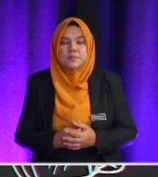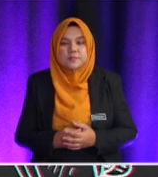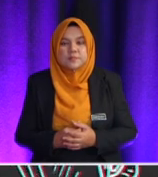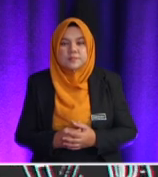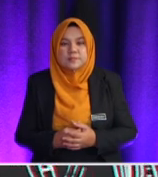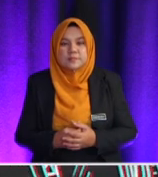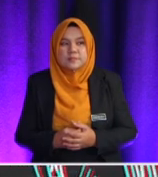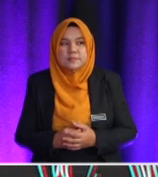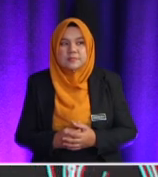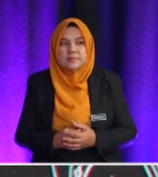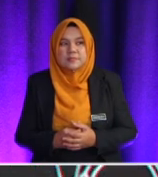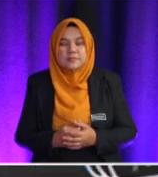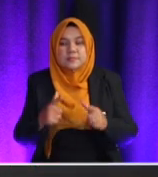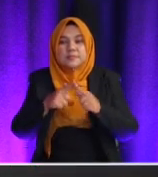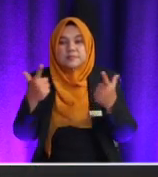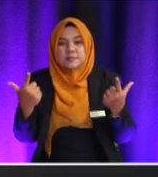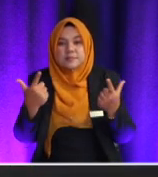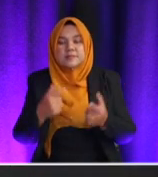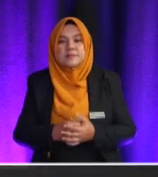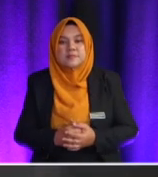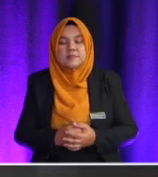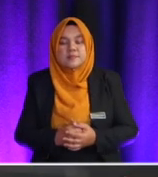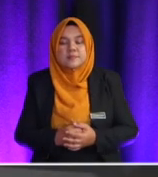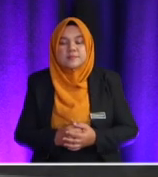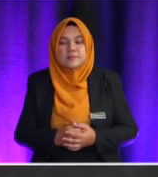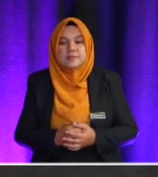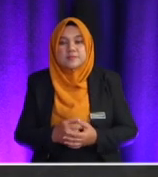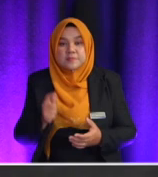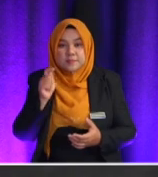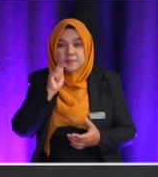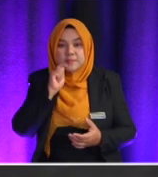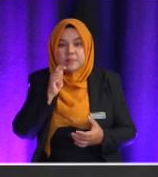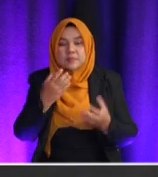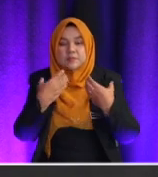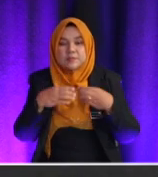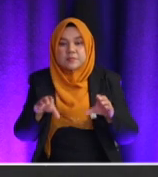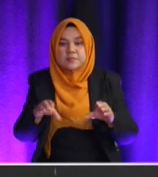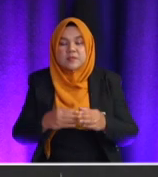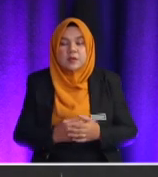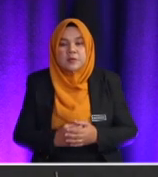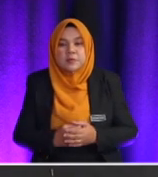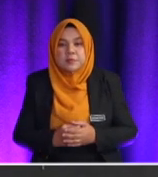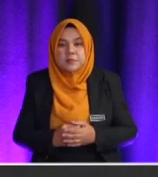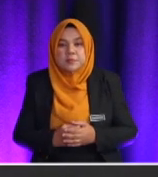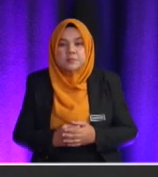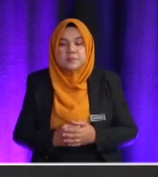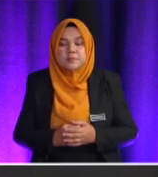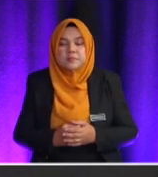this one. Okay, another one. Asila, would you like to try again for the second picture?